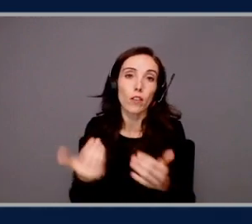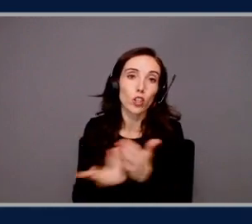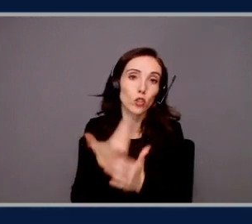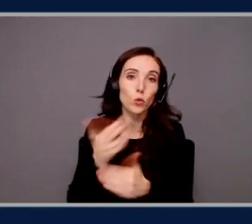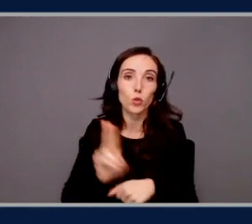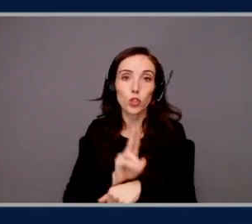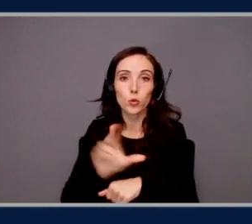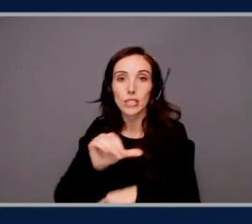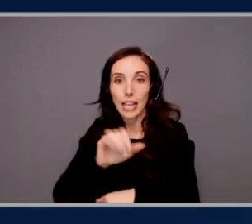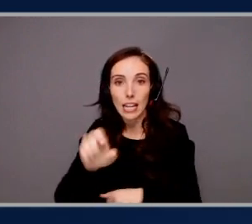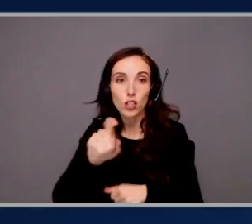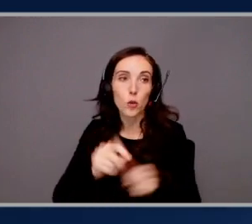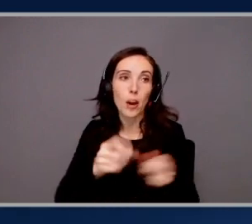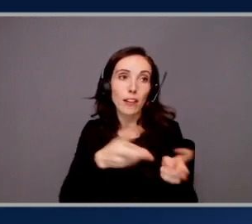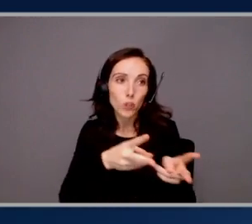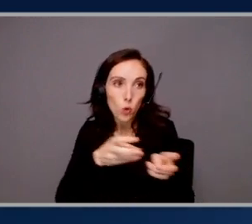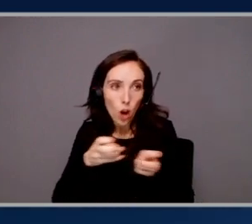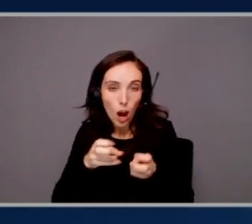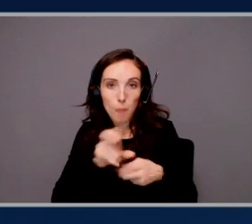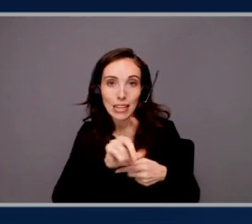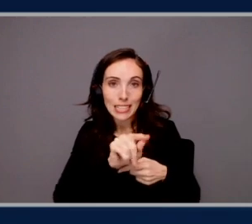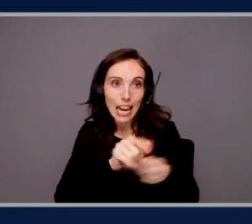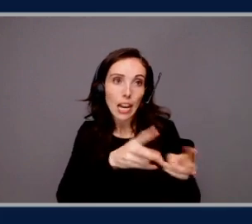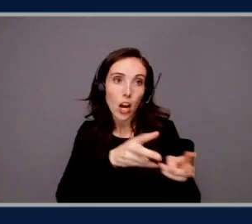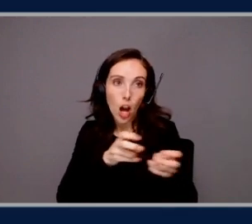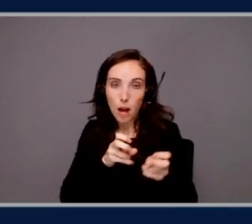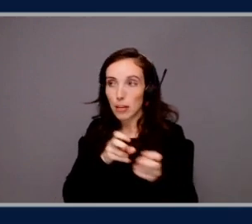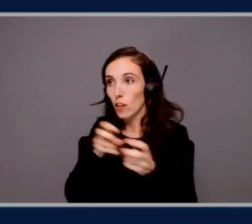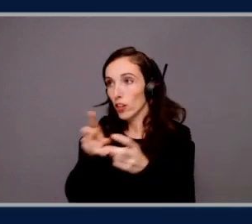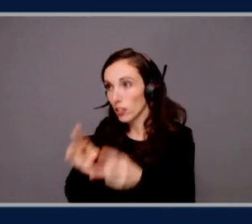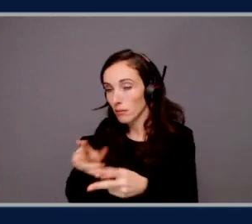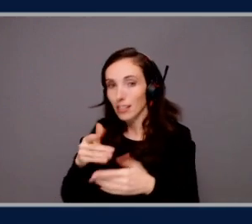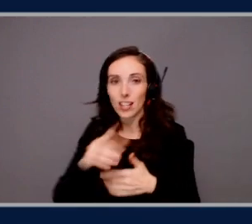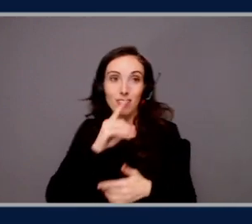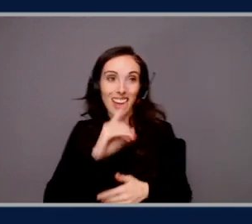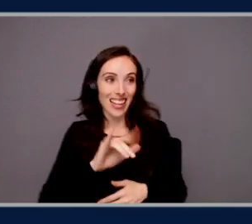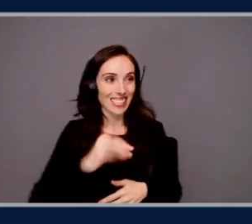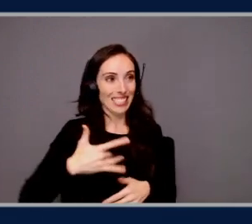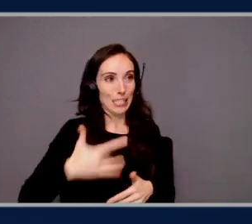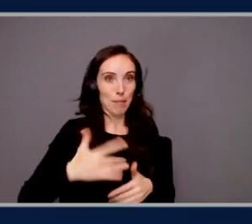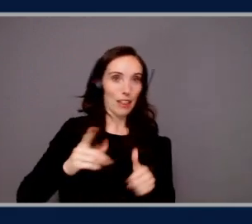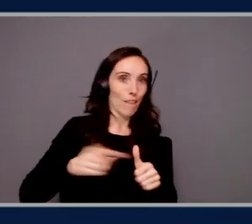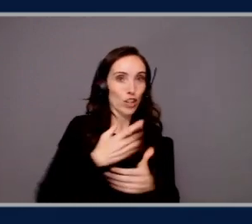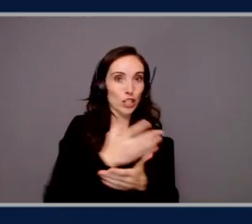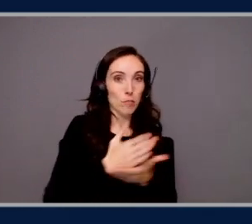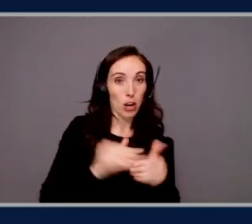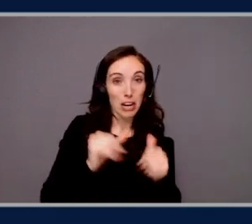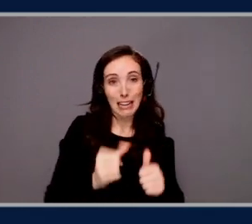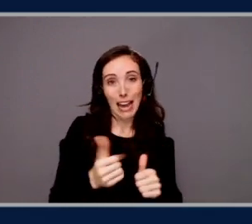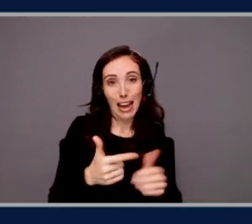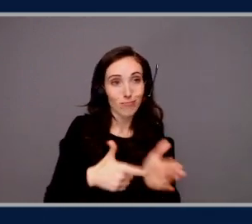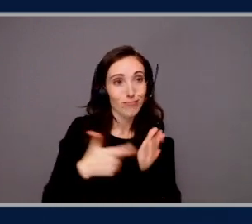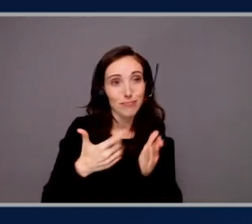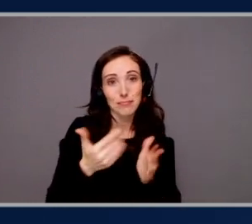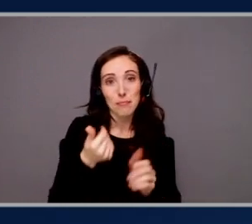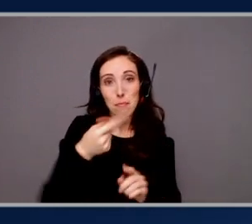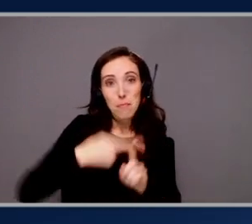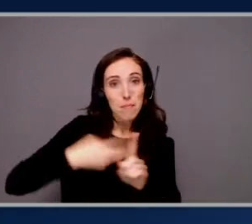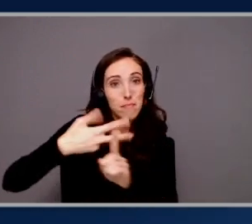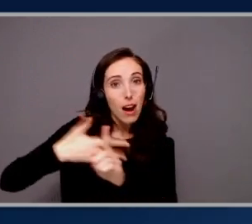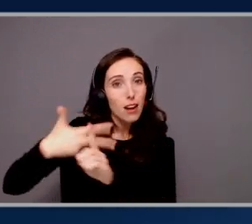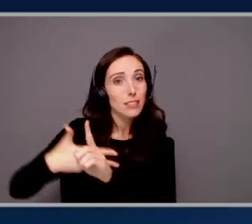data over to a specific storage system. That's usually the first part that could take months, right, before you can start